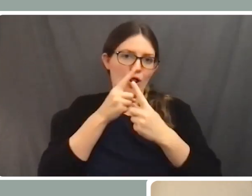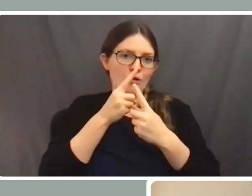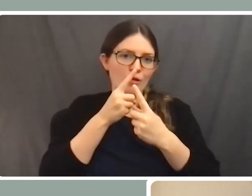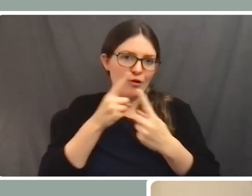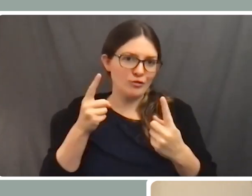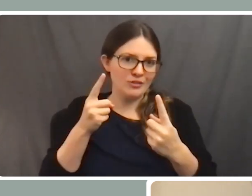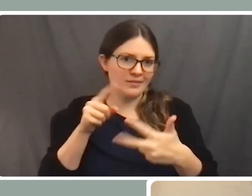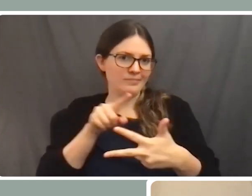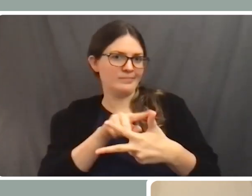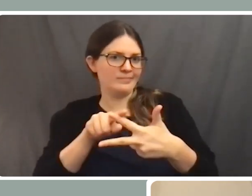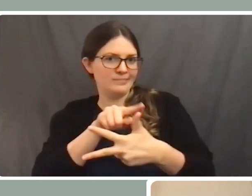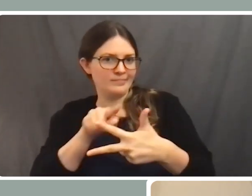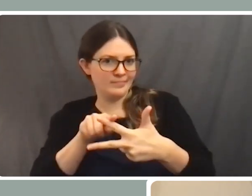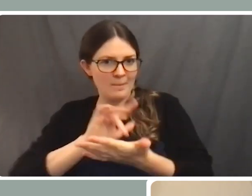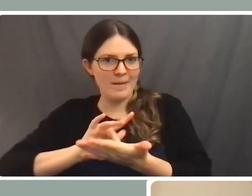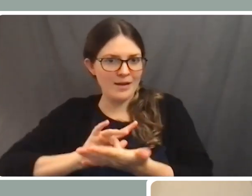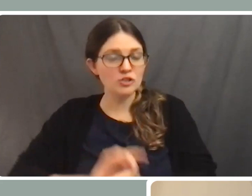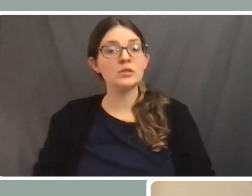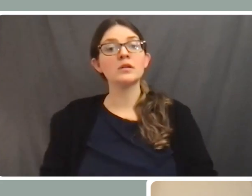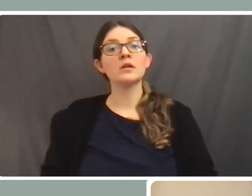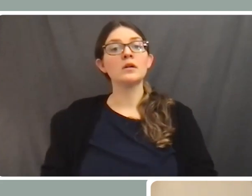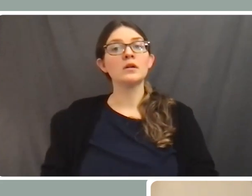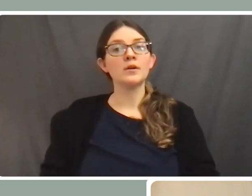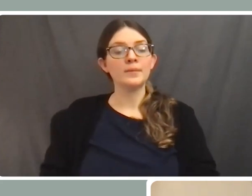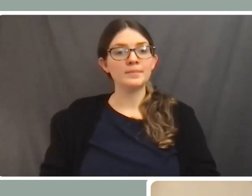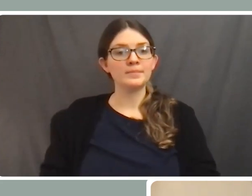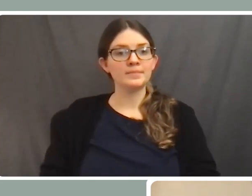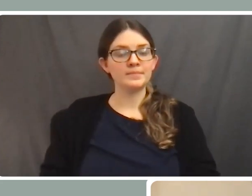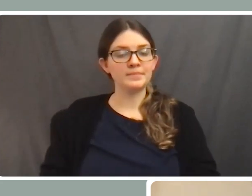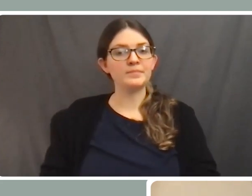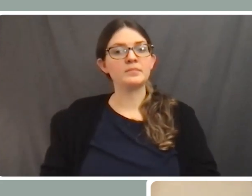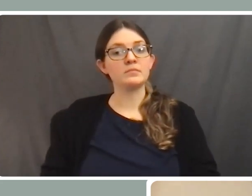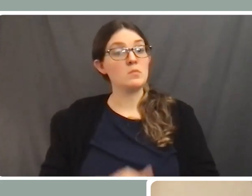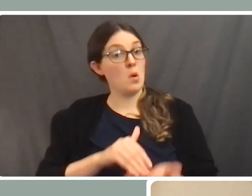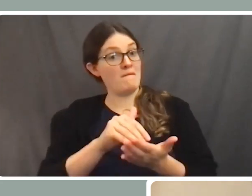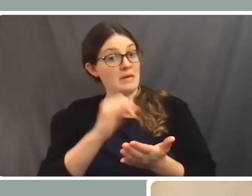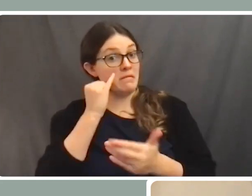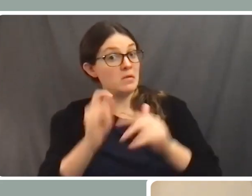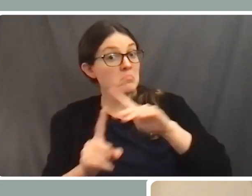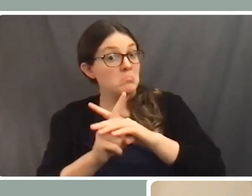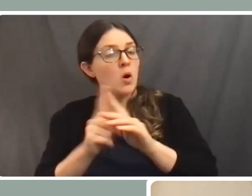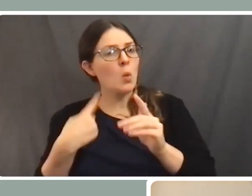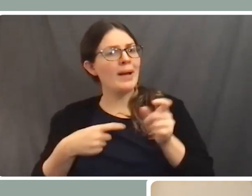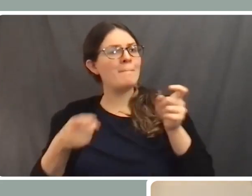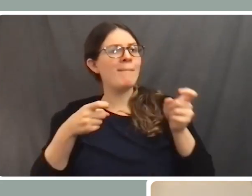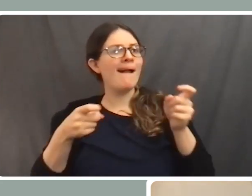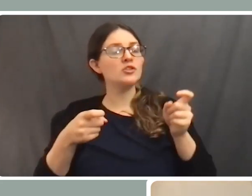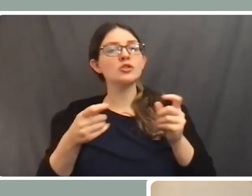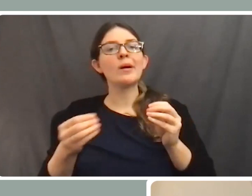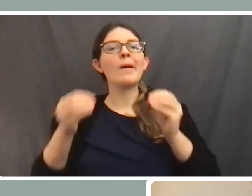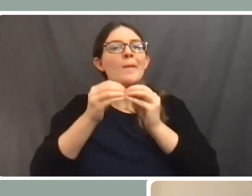Perjeta. And, often we are able to manage it, with sort of increased